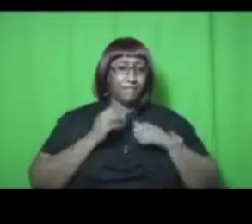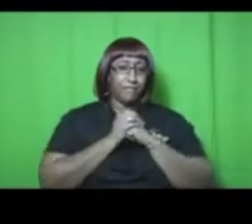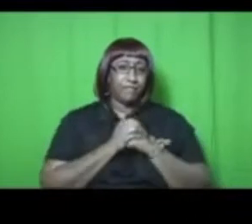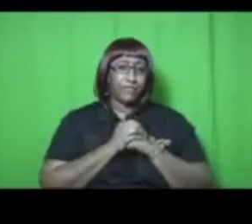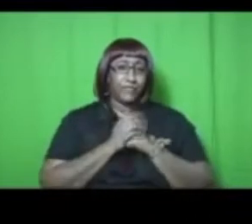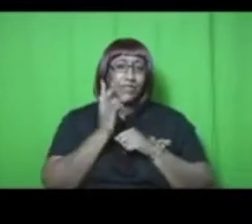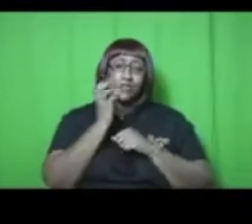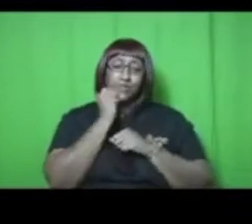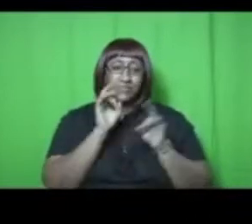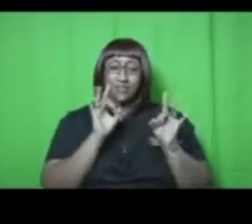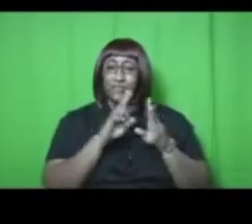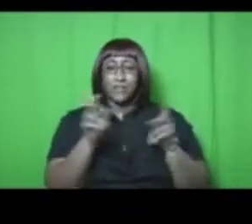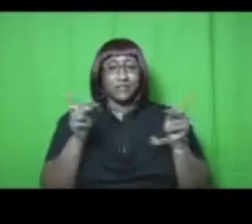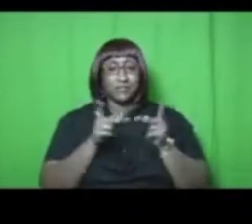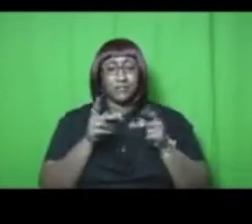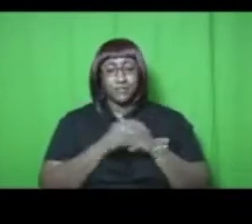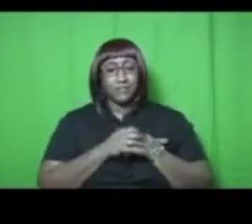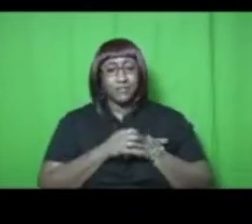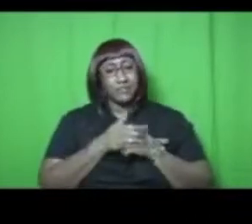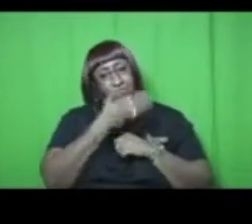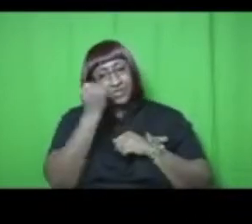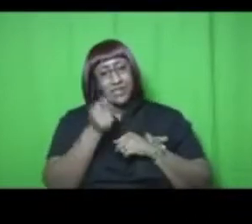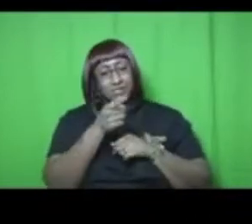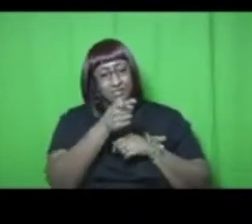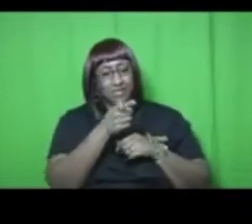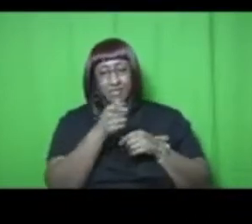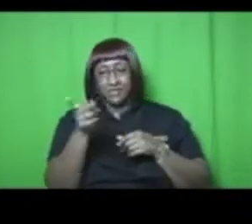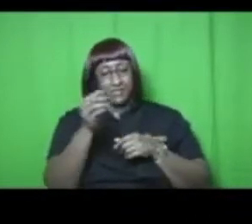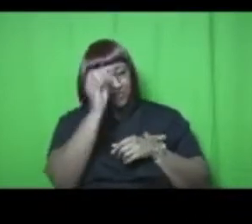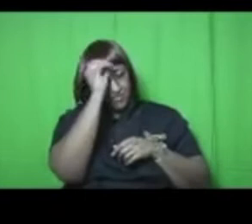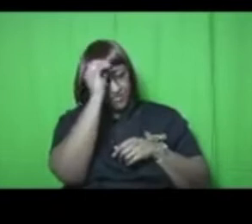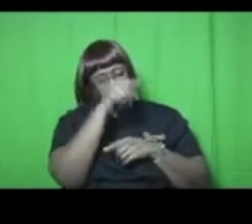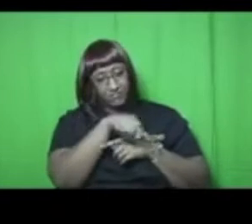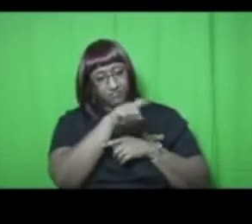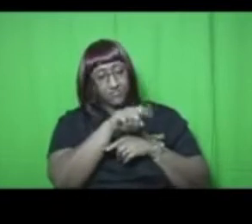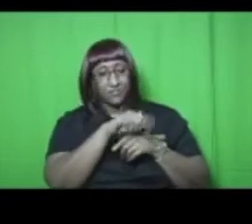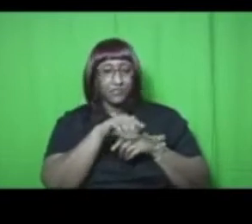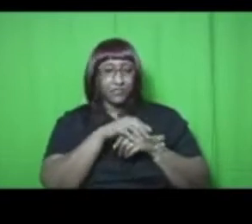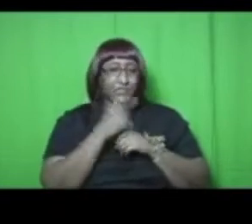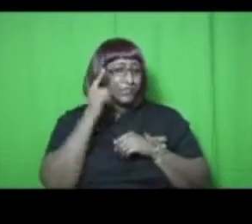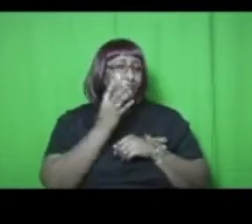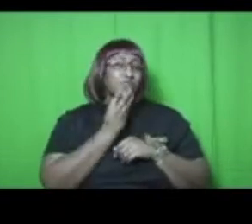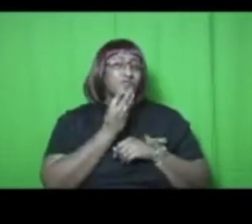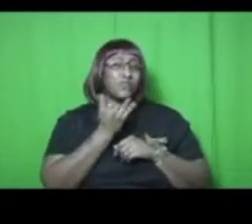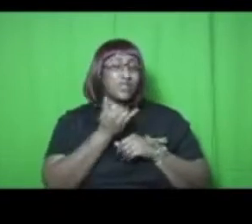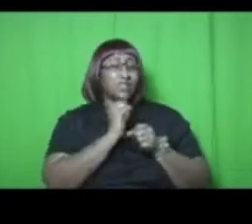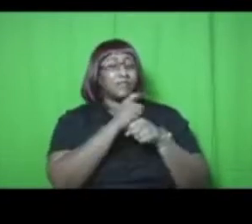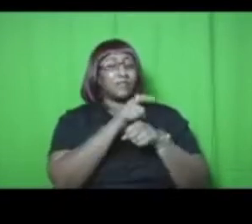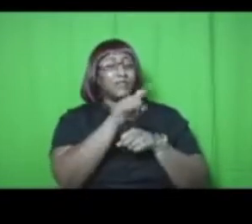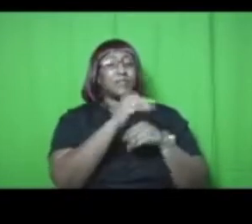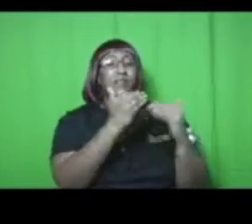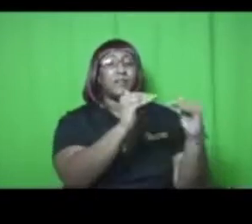And it was the ghetto. Because, see, they had defined the Jews, and so now they confined the